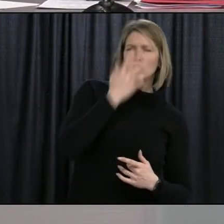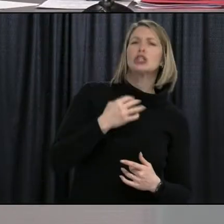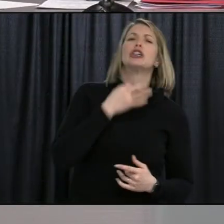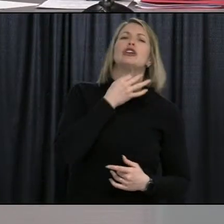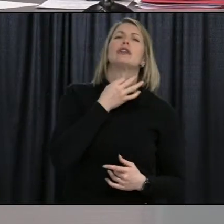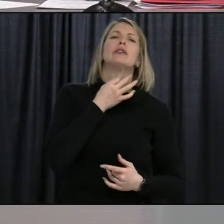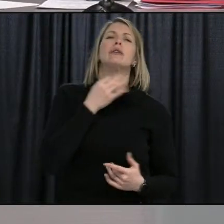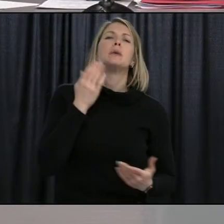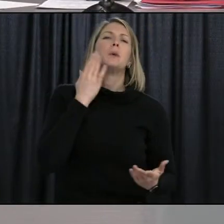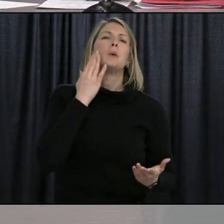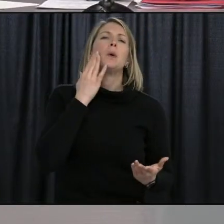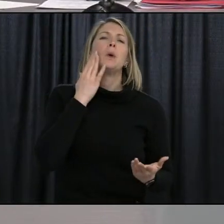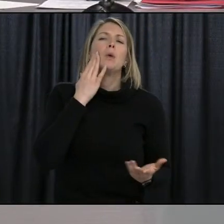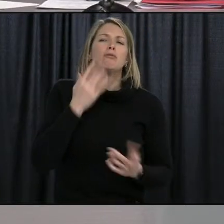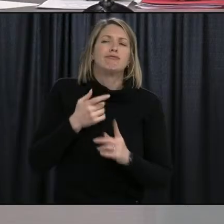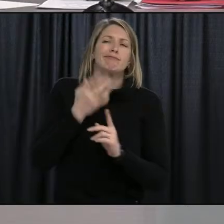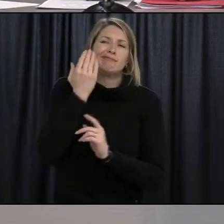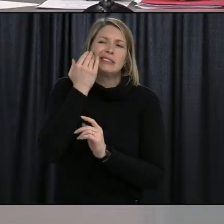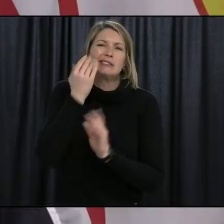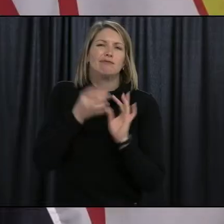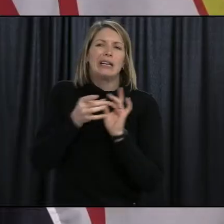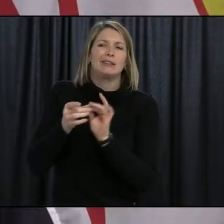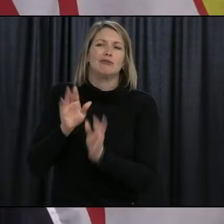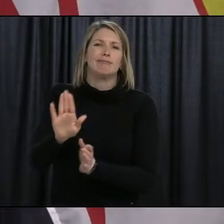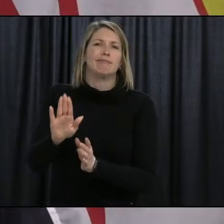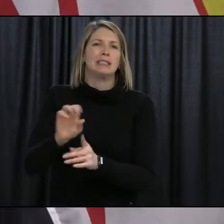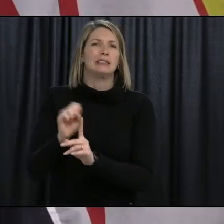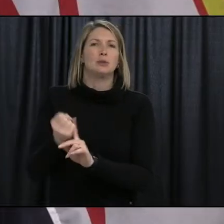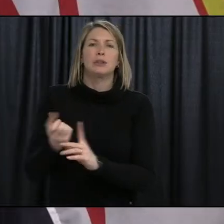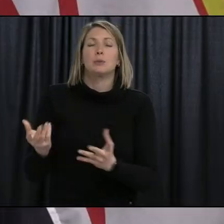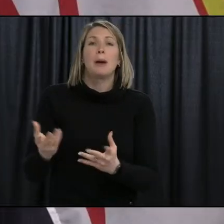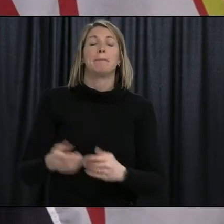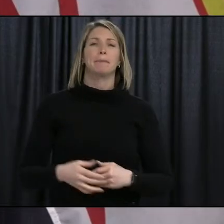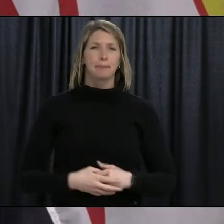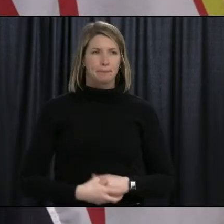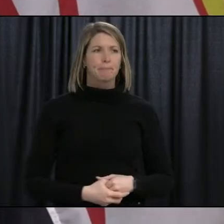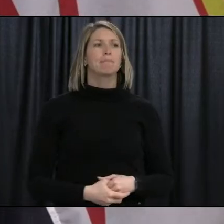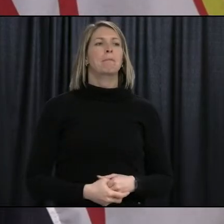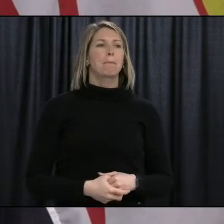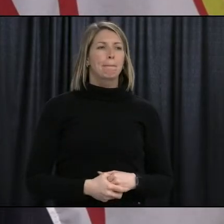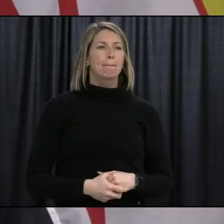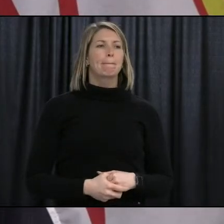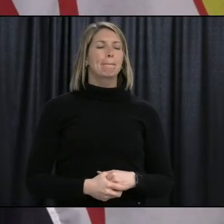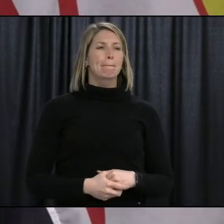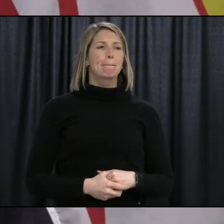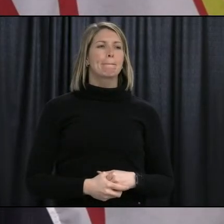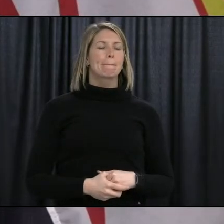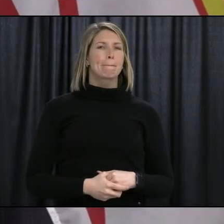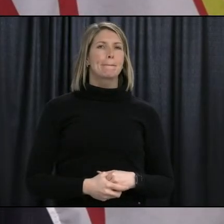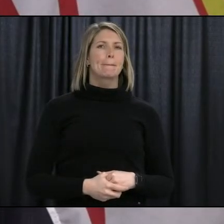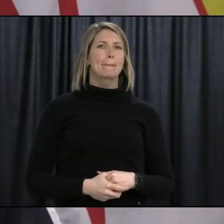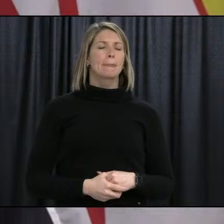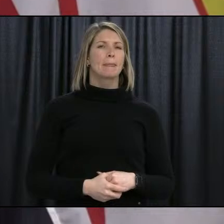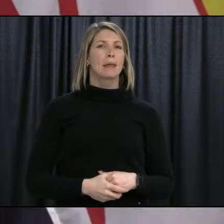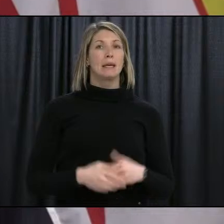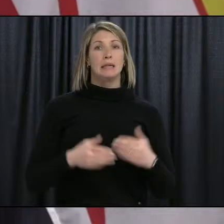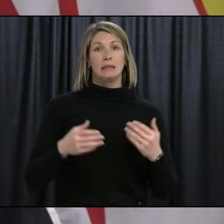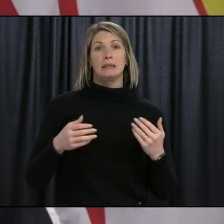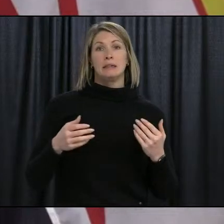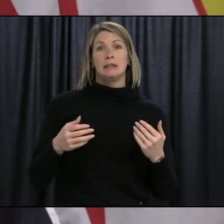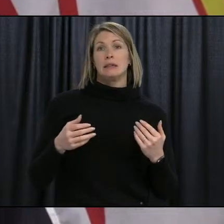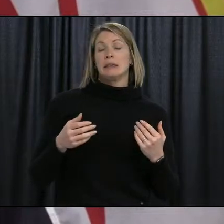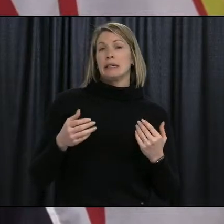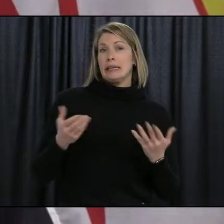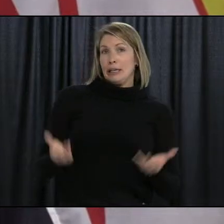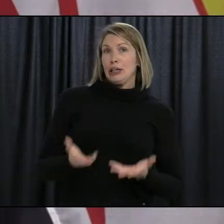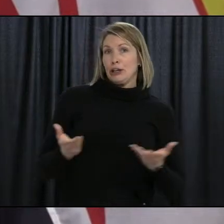not quite yet known. So our outbreak, and the number of